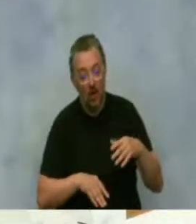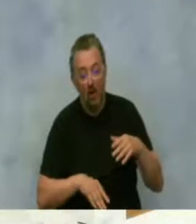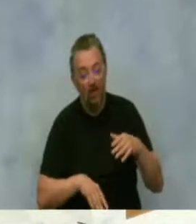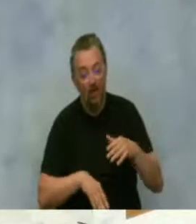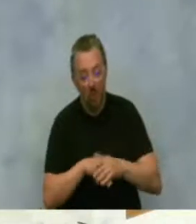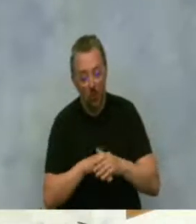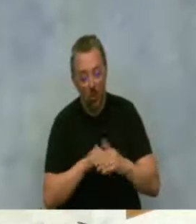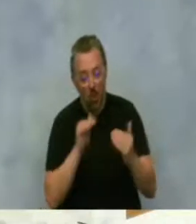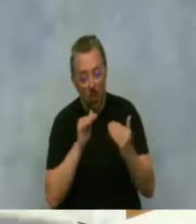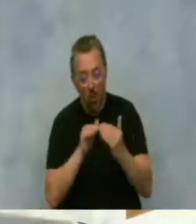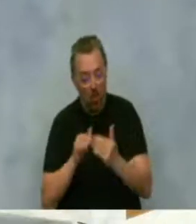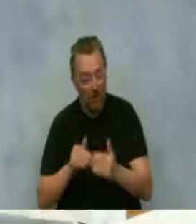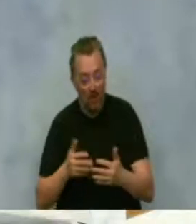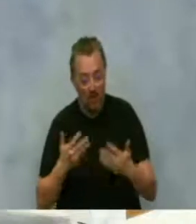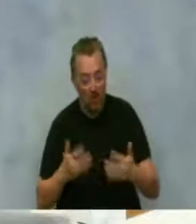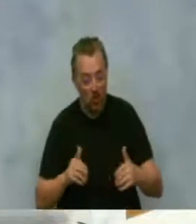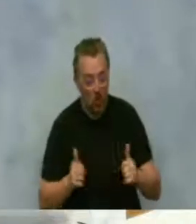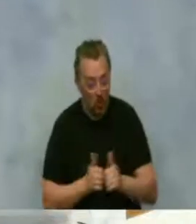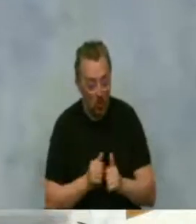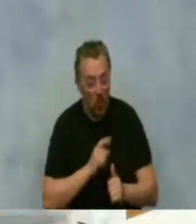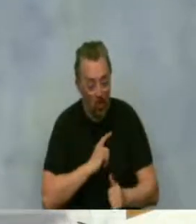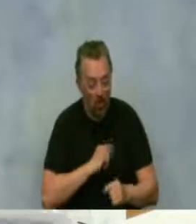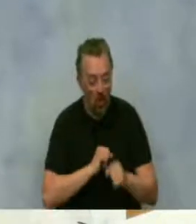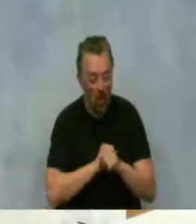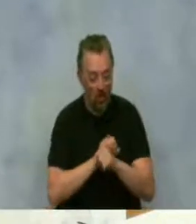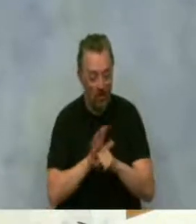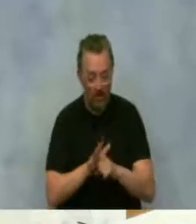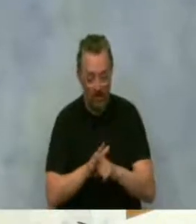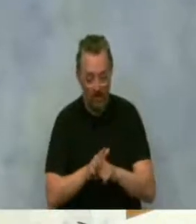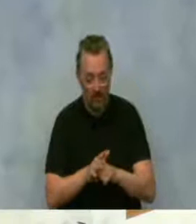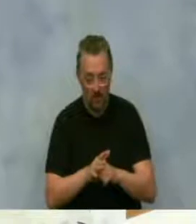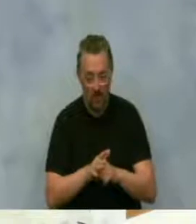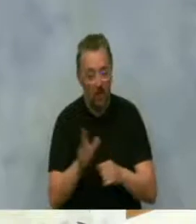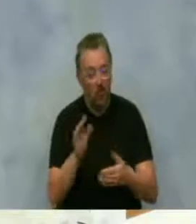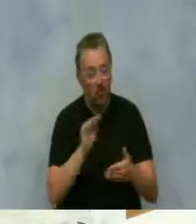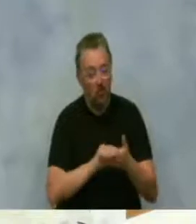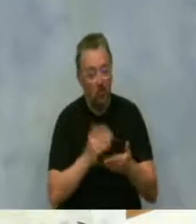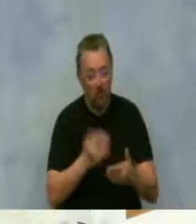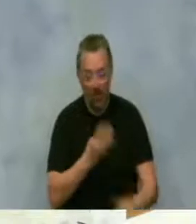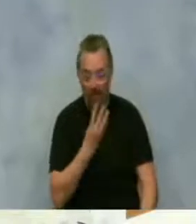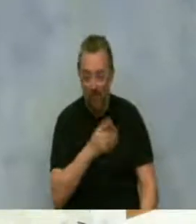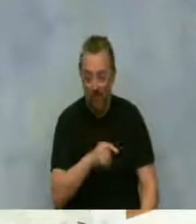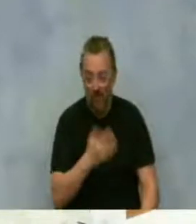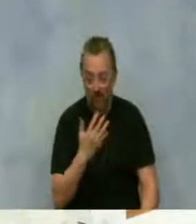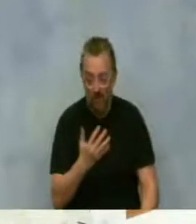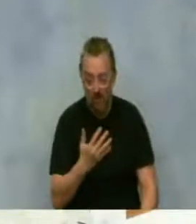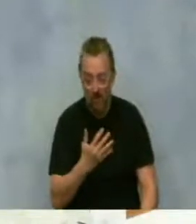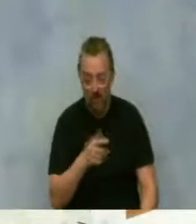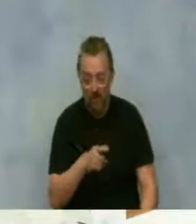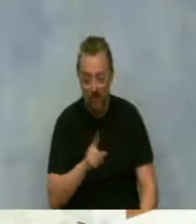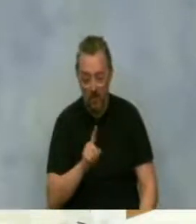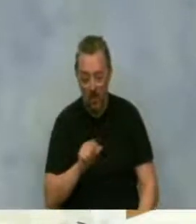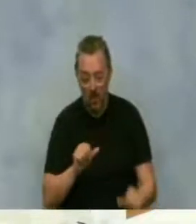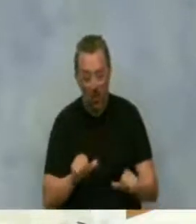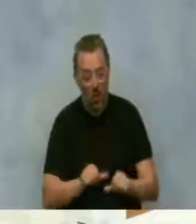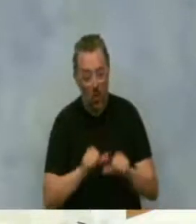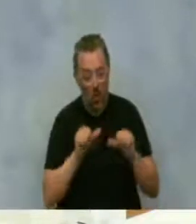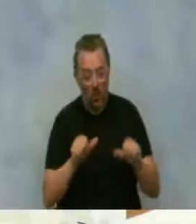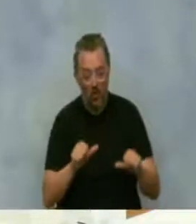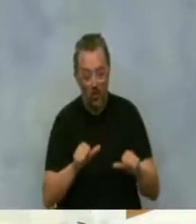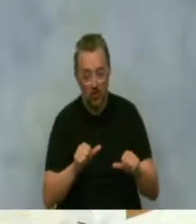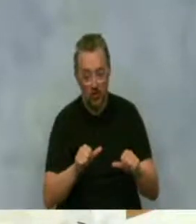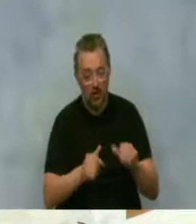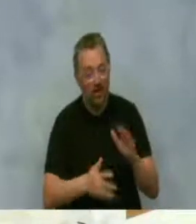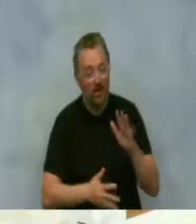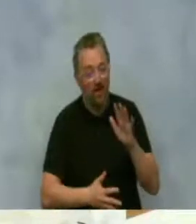the ongoing effects from the pandemic, and these are noted at 4.5. They are the completion of fire tolerable standard